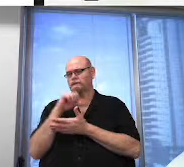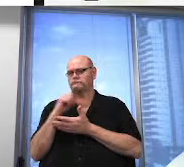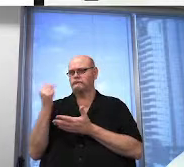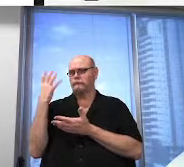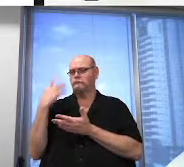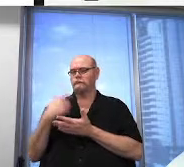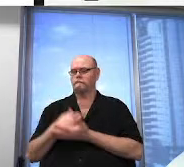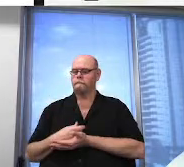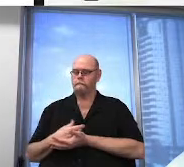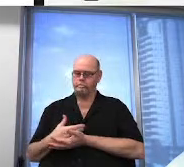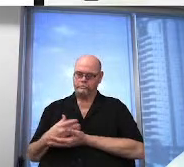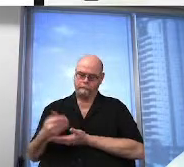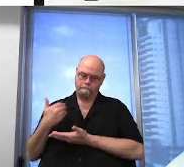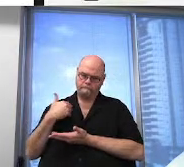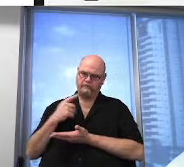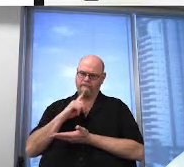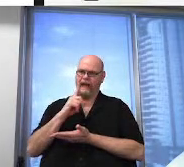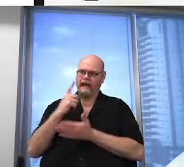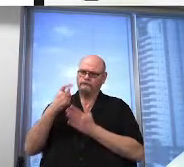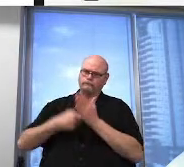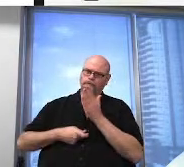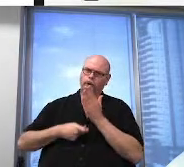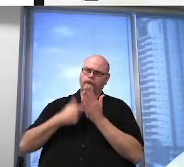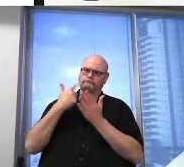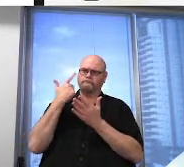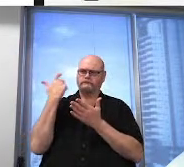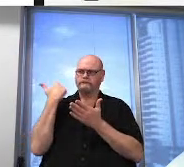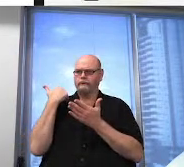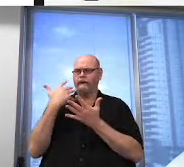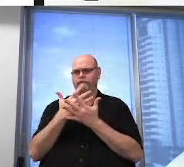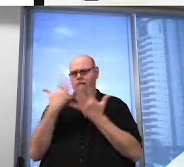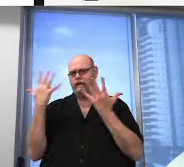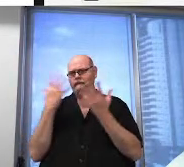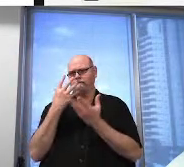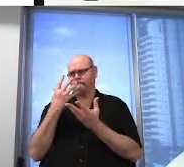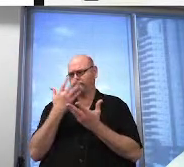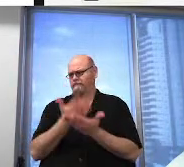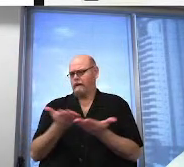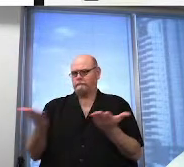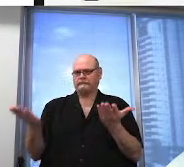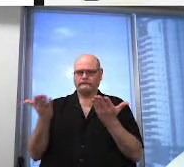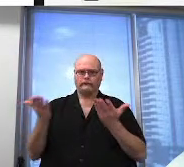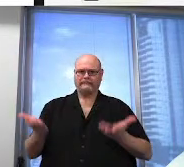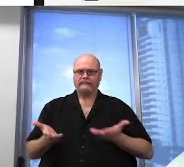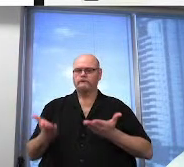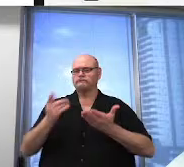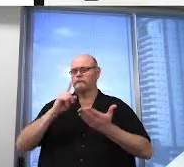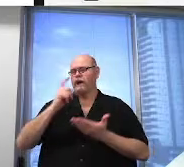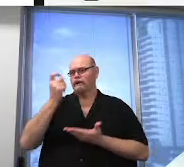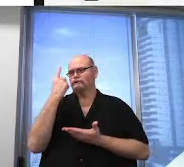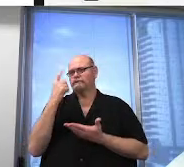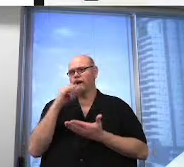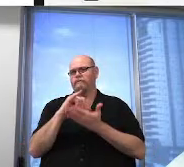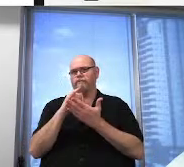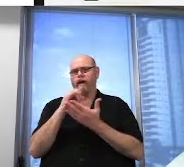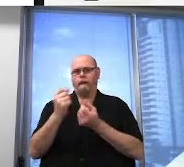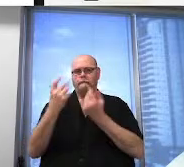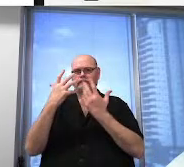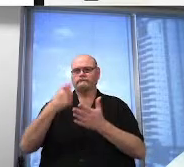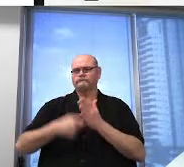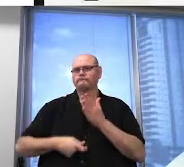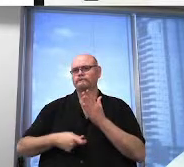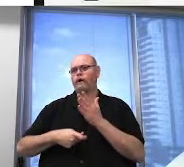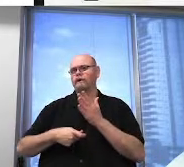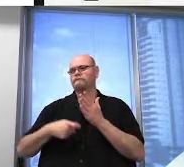the estimation. In addition to that, we have actual costs because we do have a lot of material on hand. So we understand what is the actual